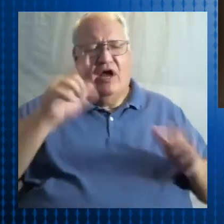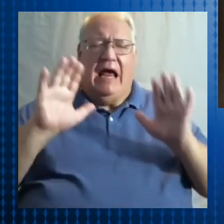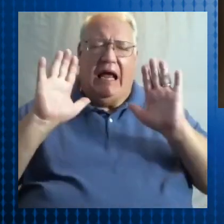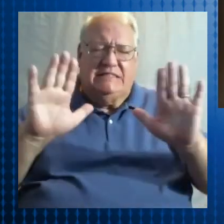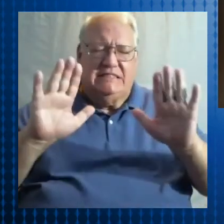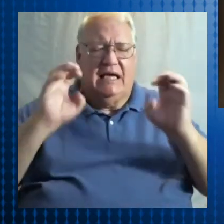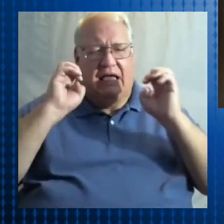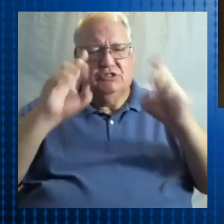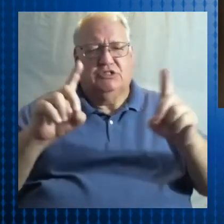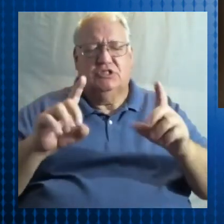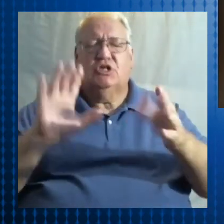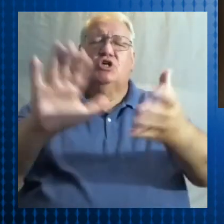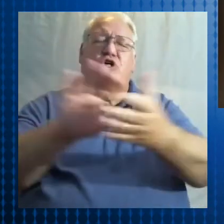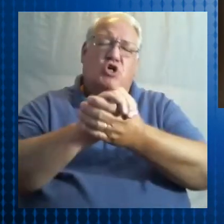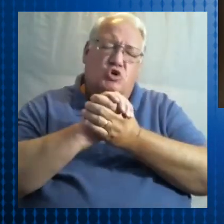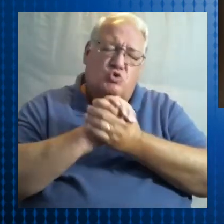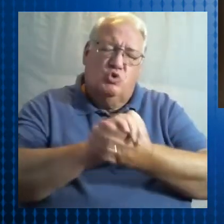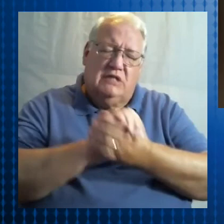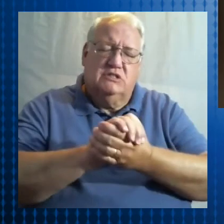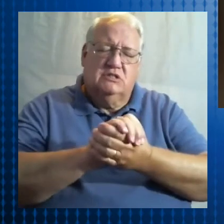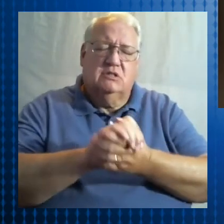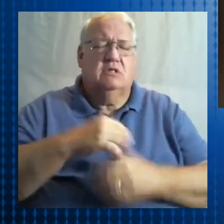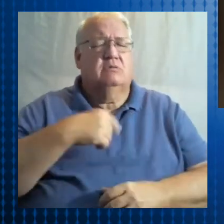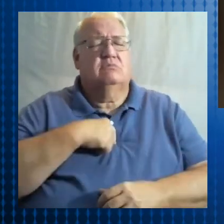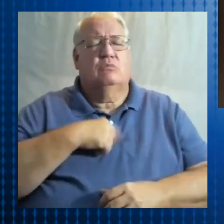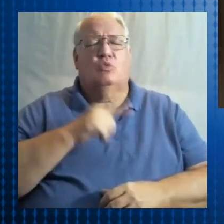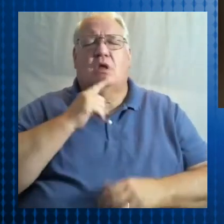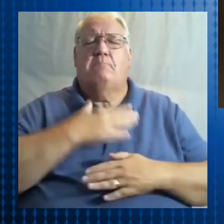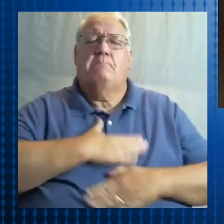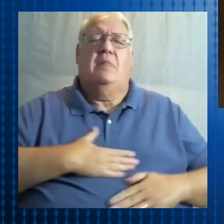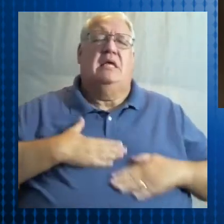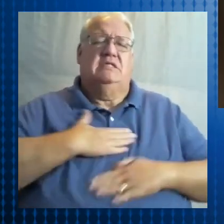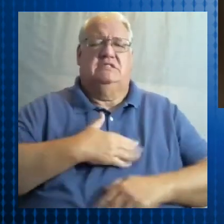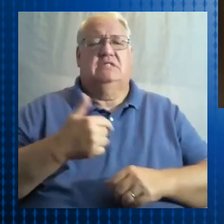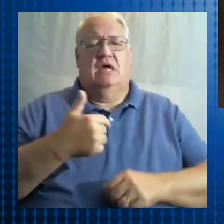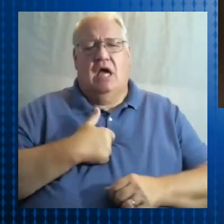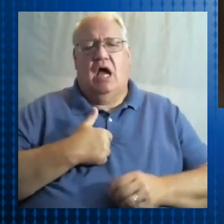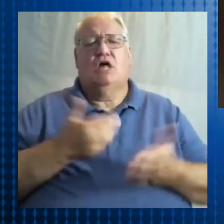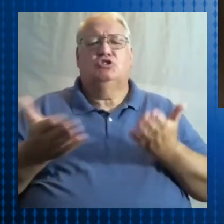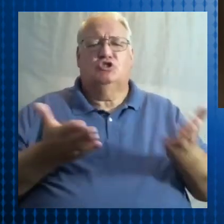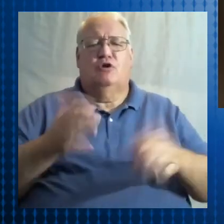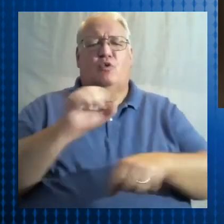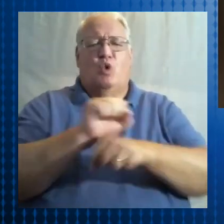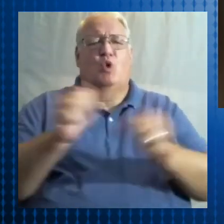education. Congratulations. I am so pleased that I serve with you.